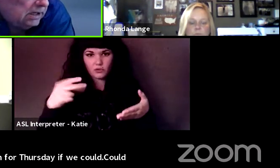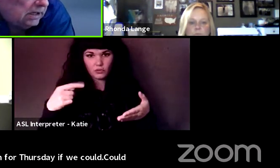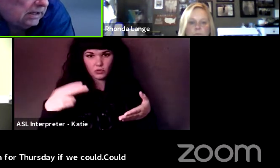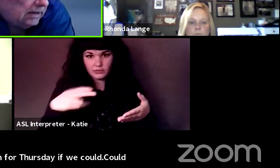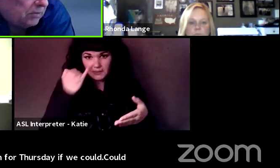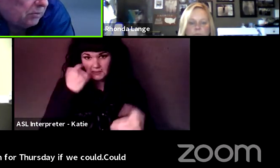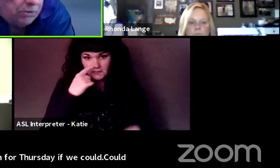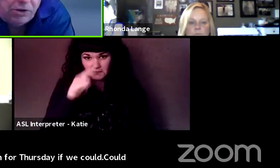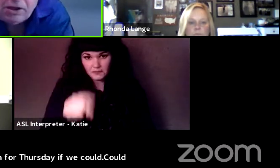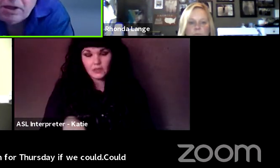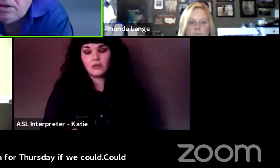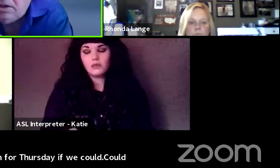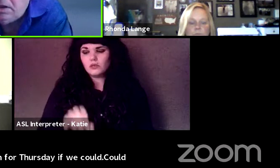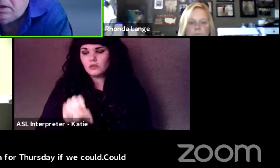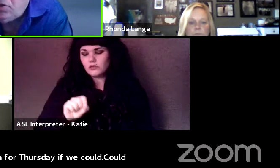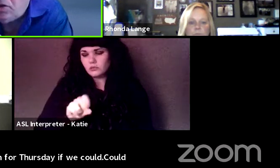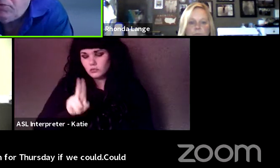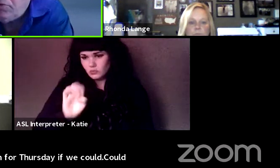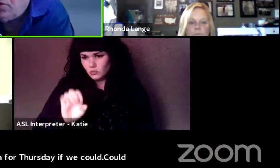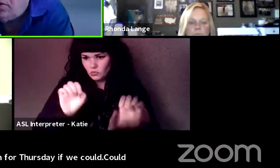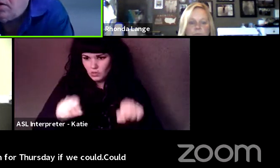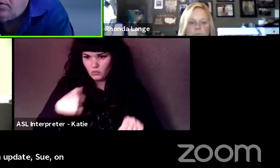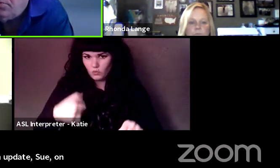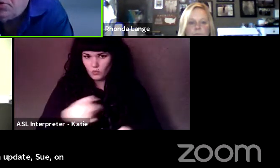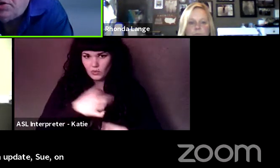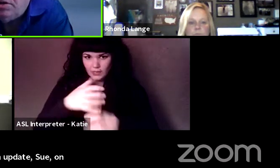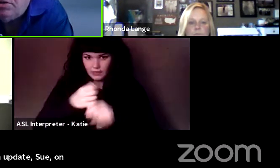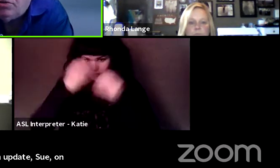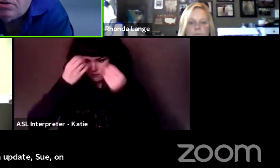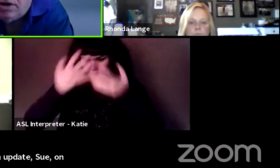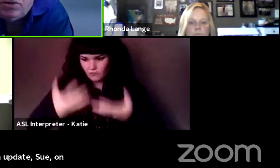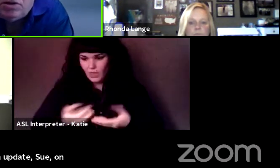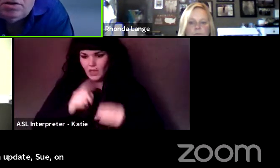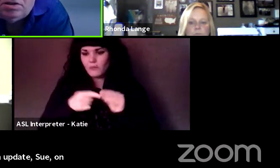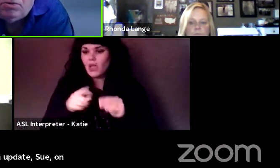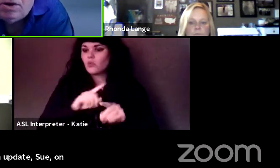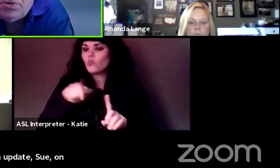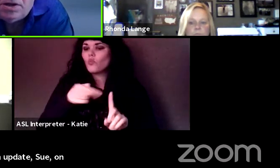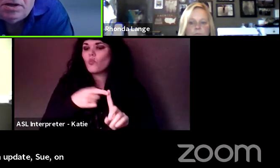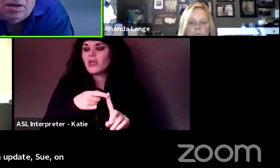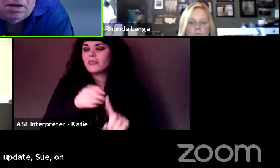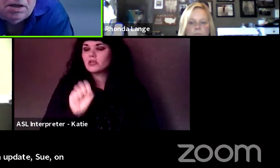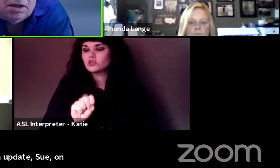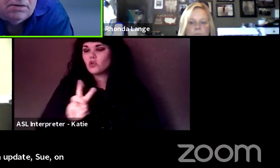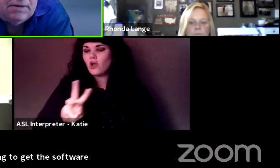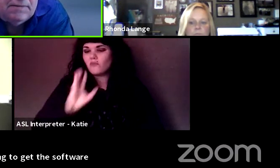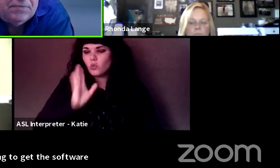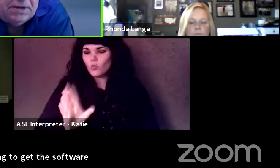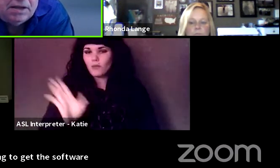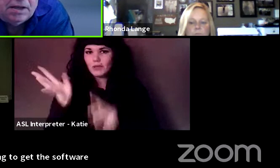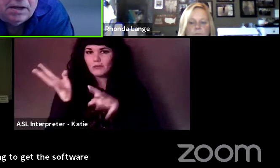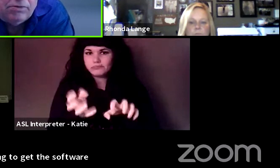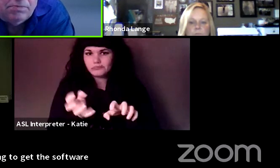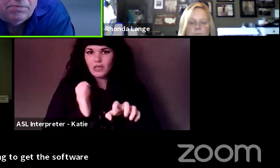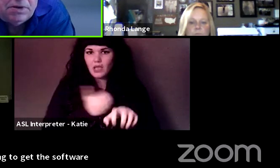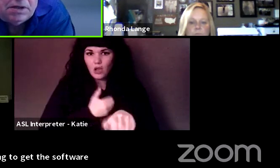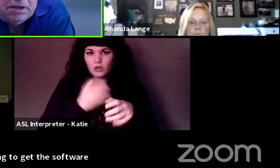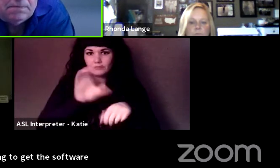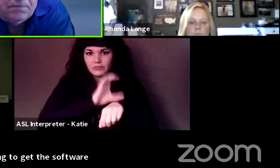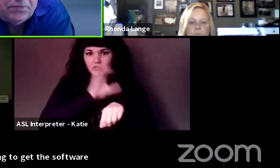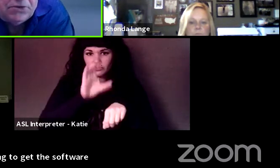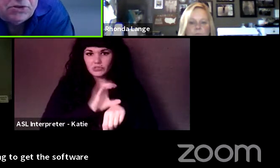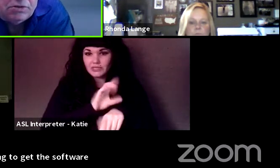on when we're going to get the software installed on our machines or access to the website in the